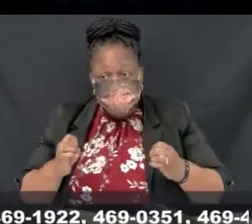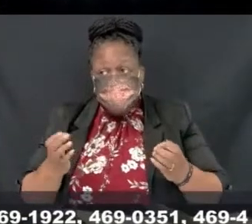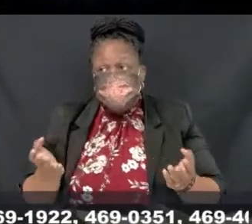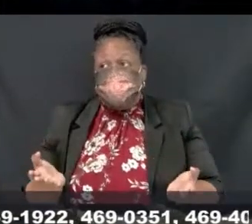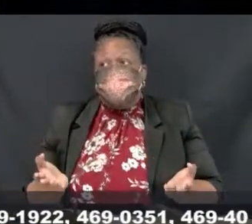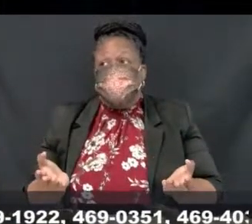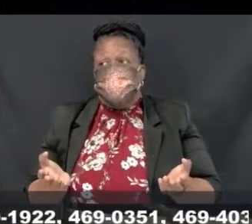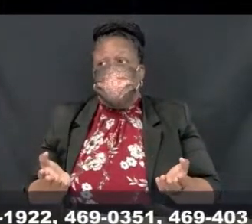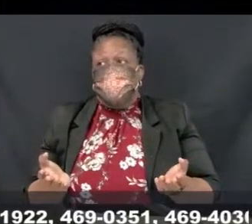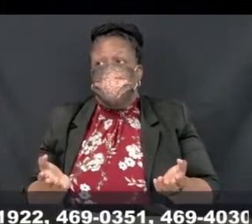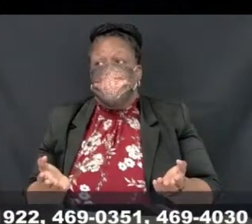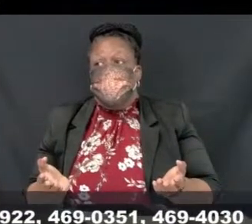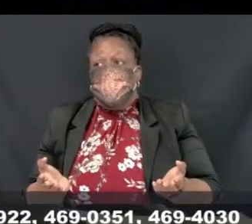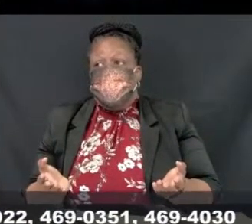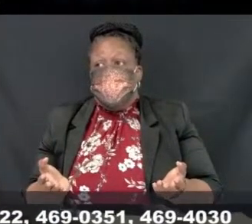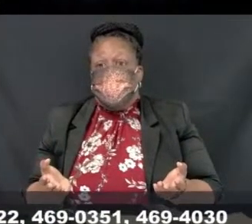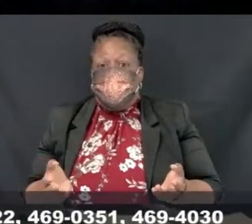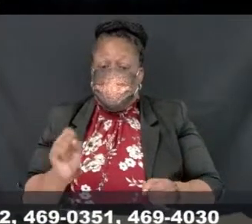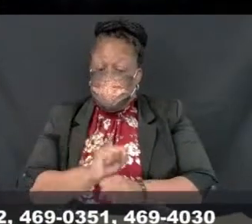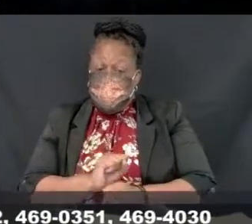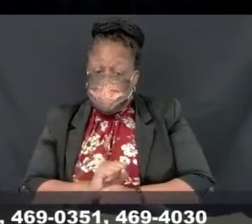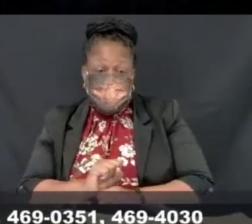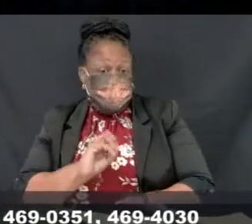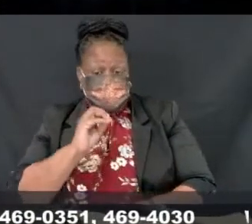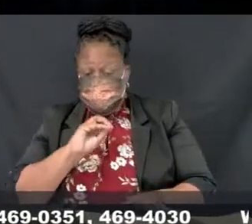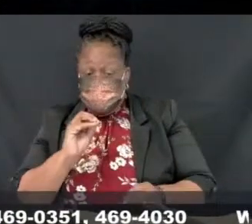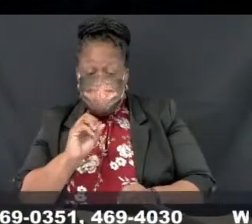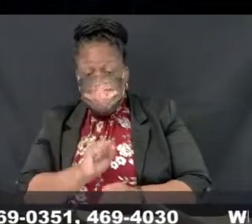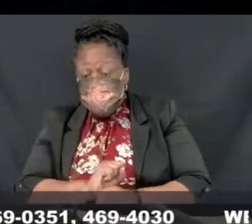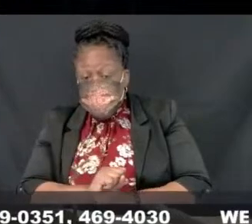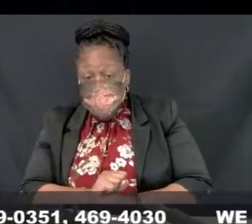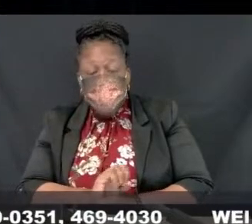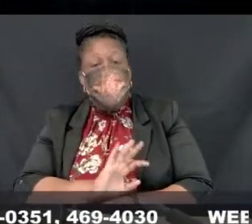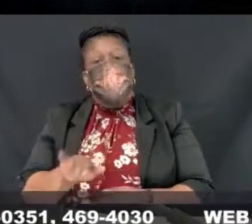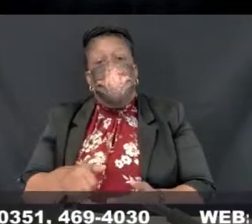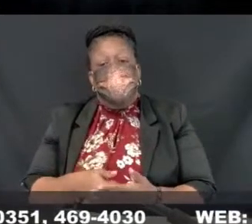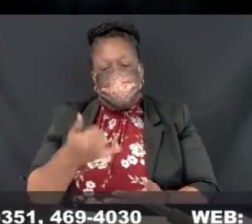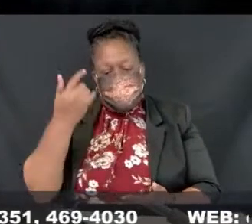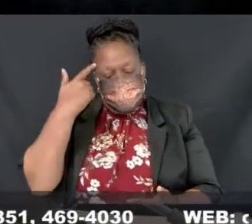attainment, employment status of persons.